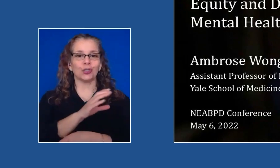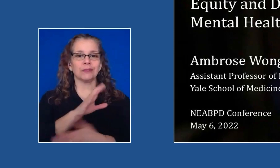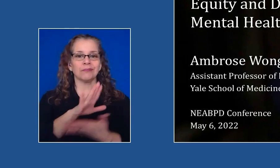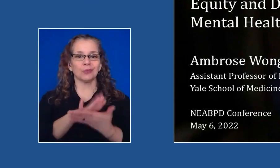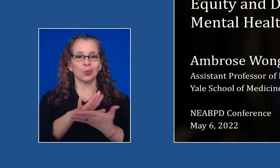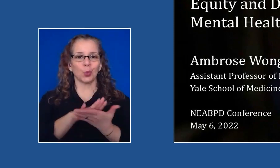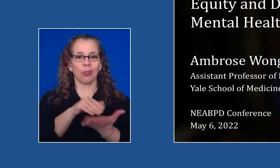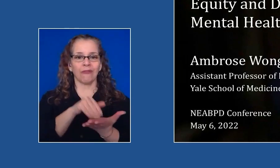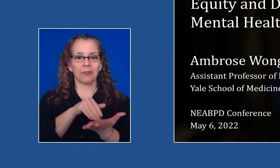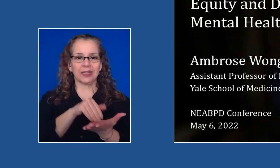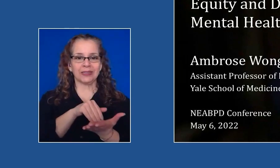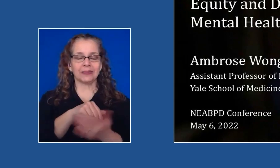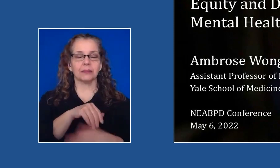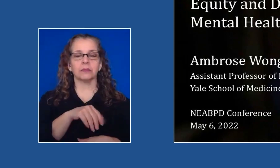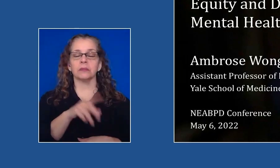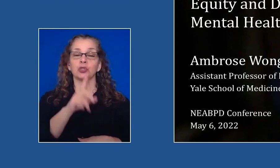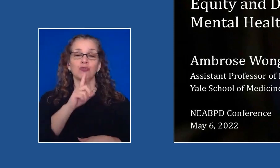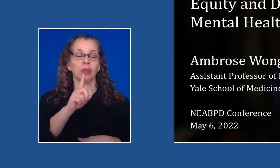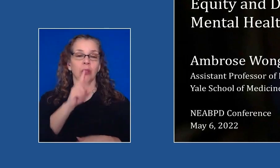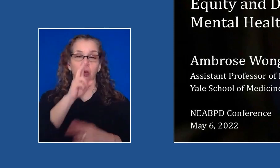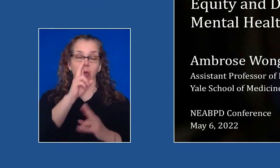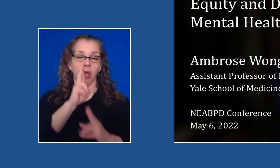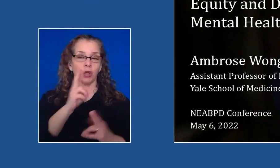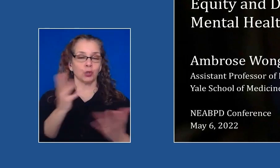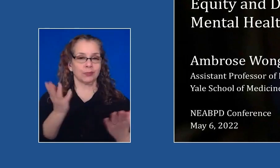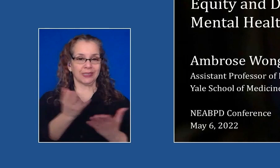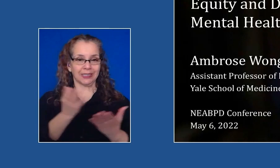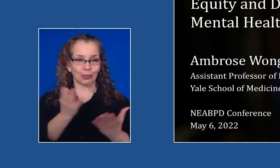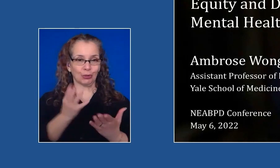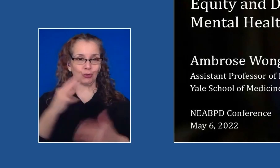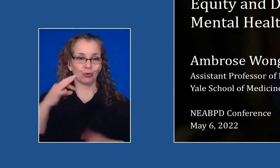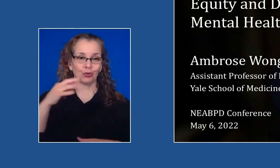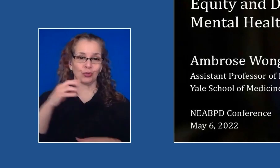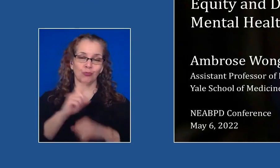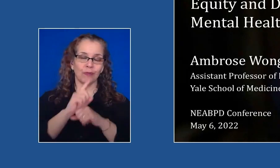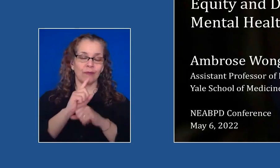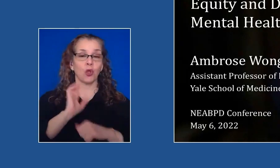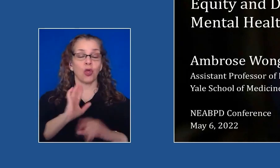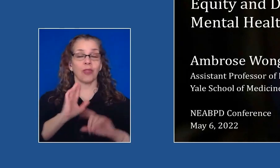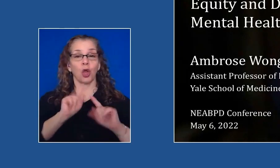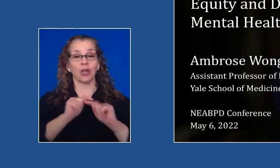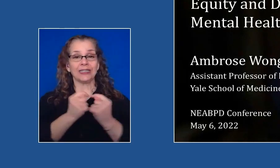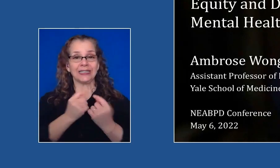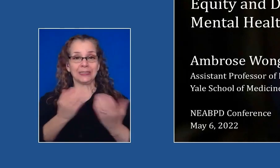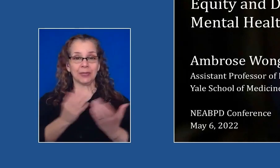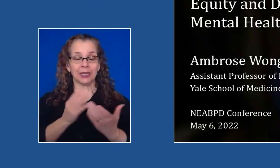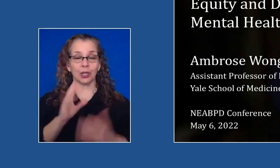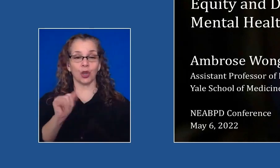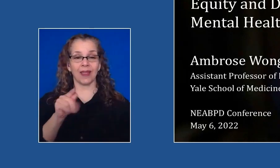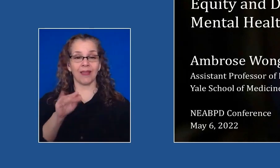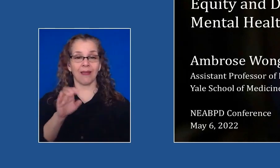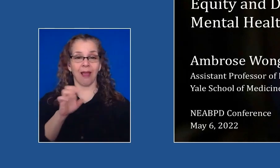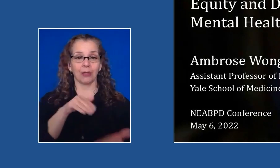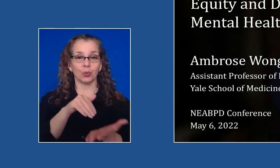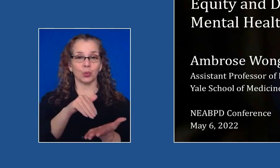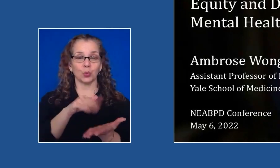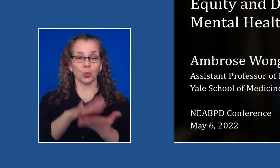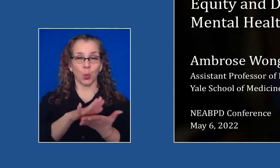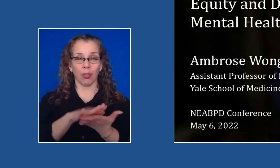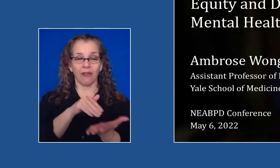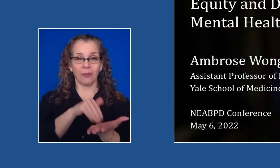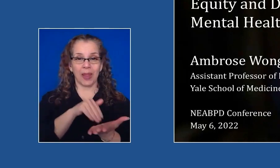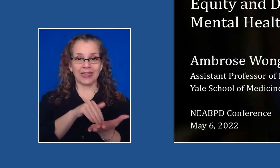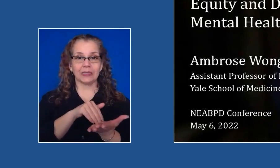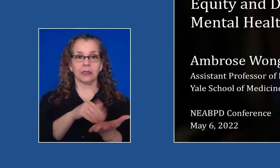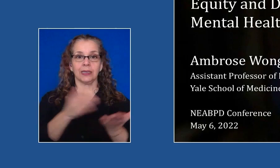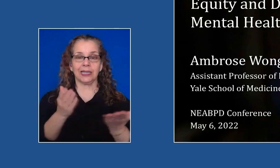privileged today to talk to you all about some of the work that our team here at Yale School of Medicine has done, as well as some of my colleagues across the